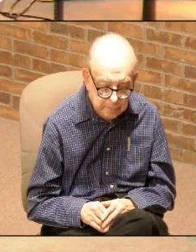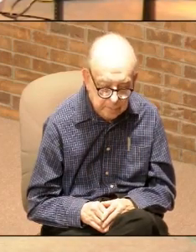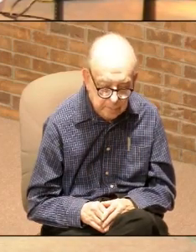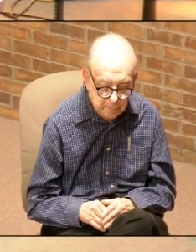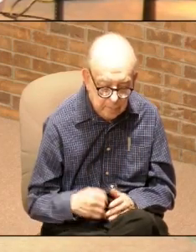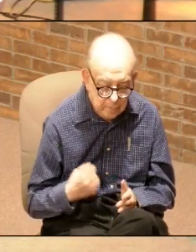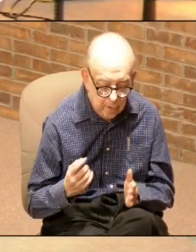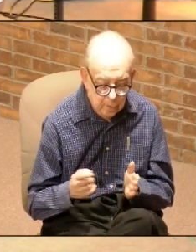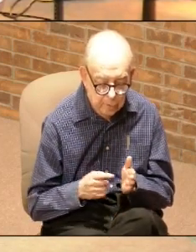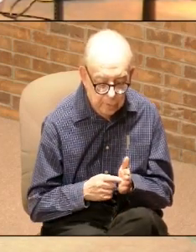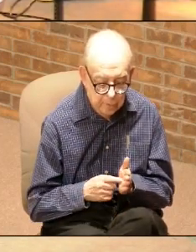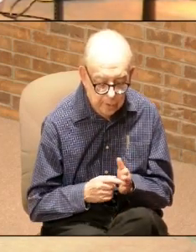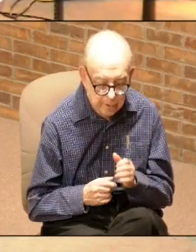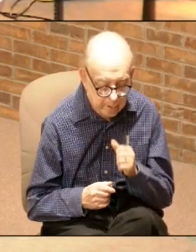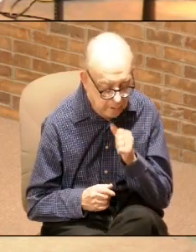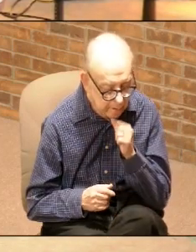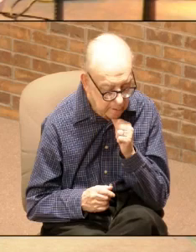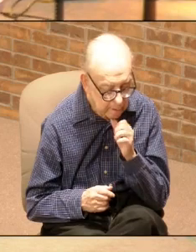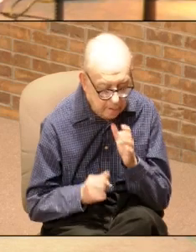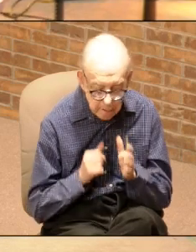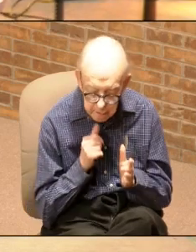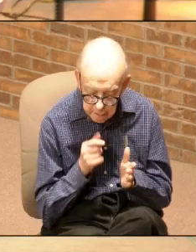we're showing a disrespect